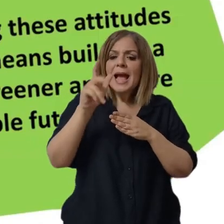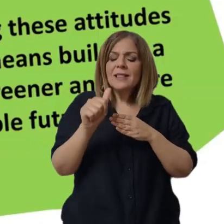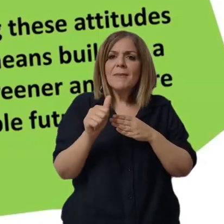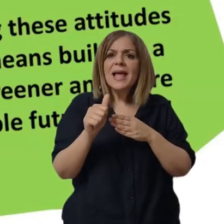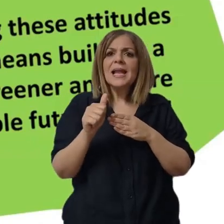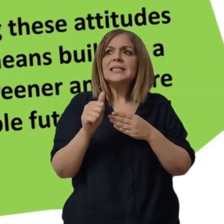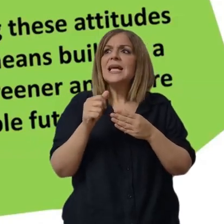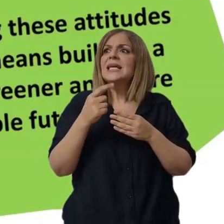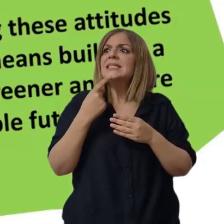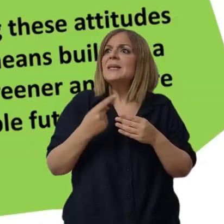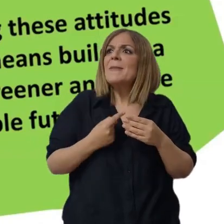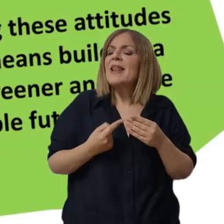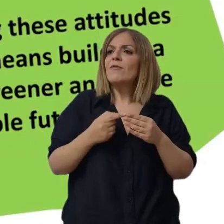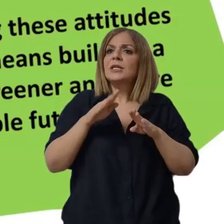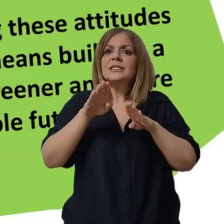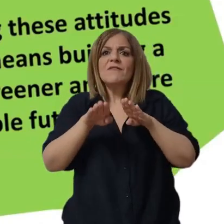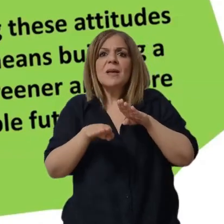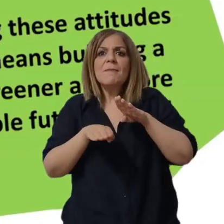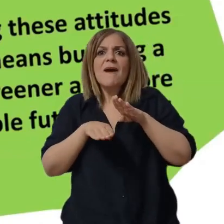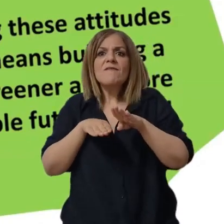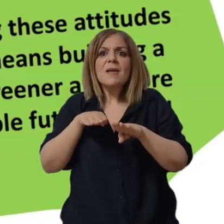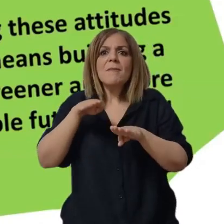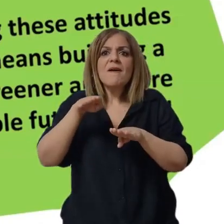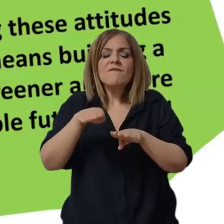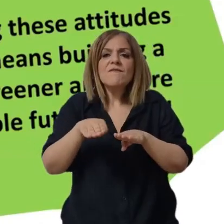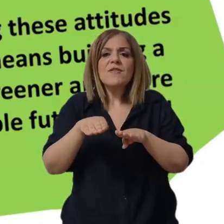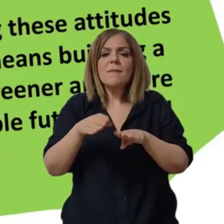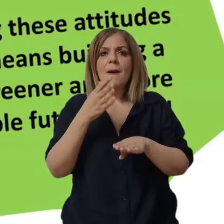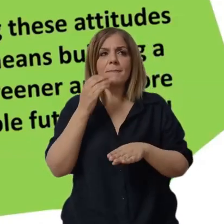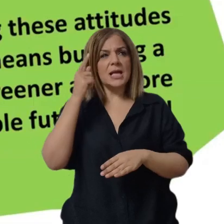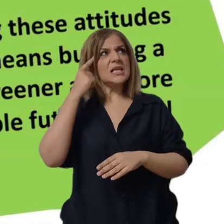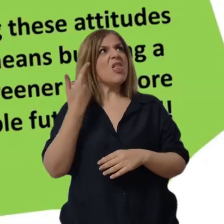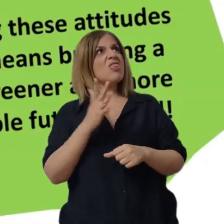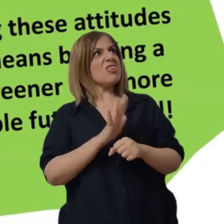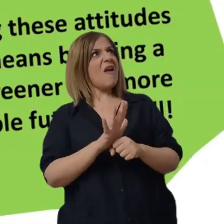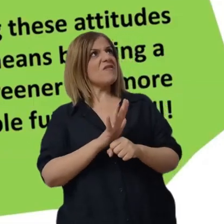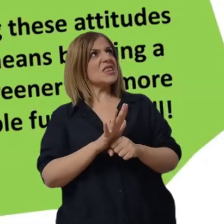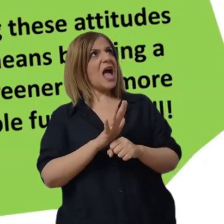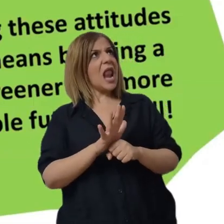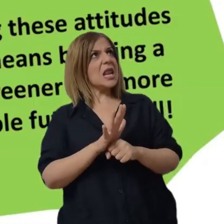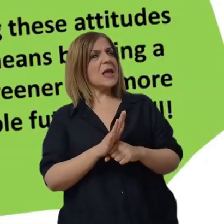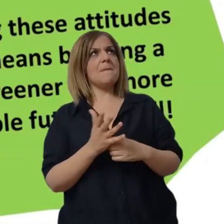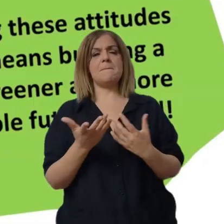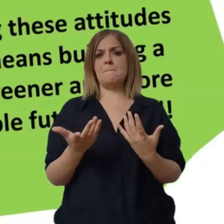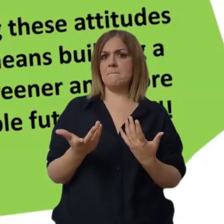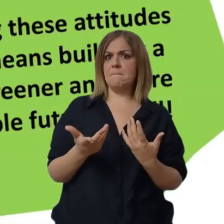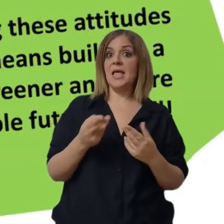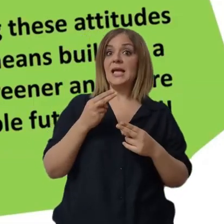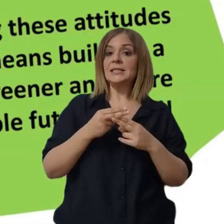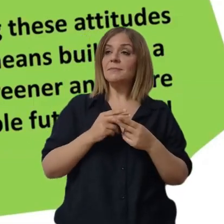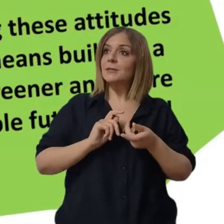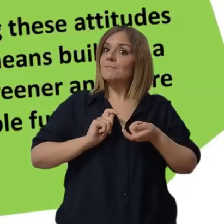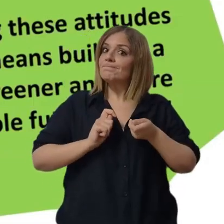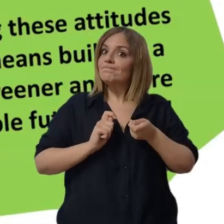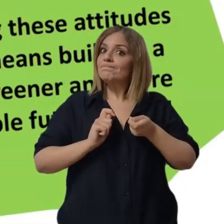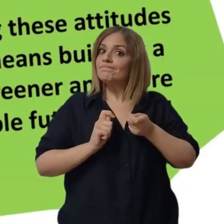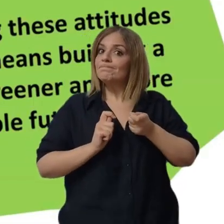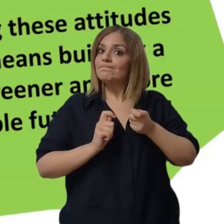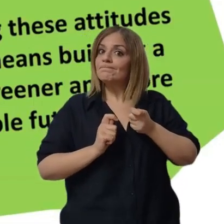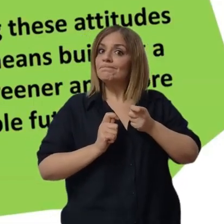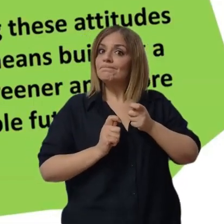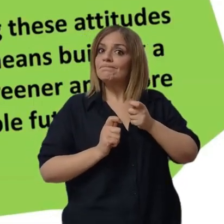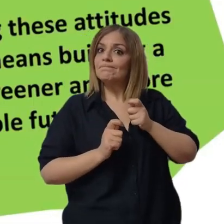gestures that we think are not enough, we have to change this mindset,